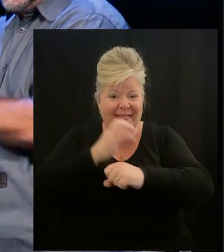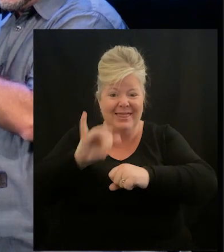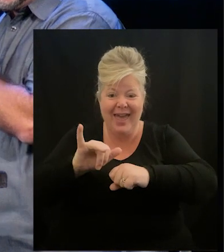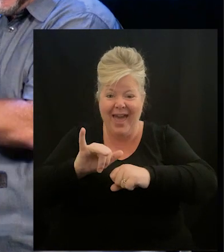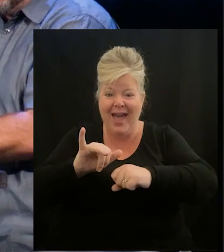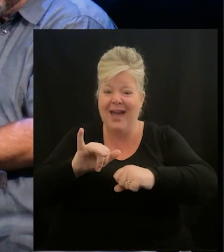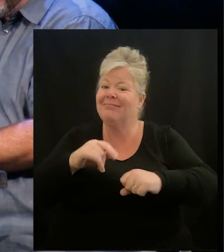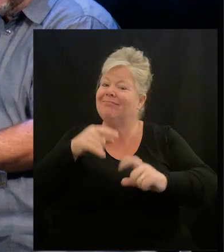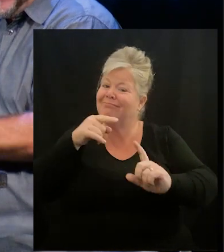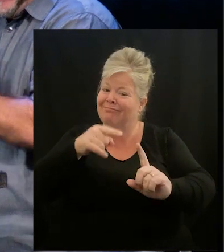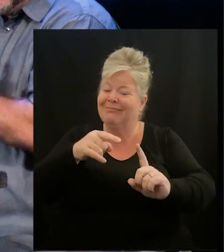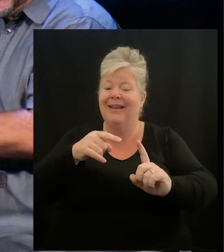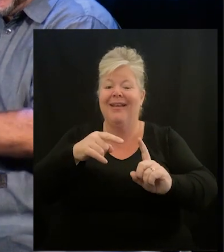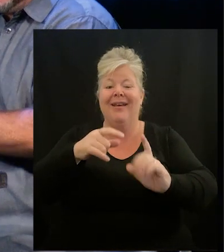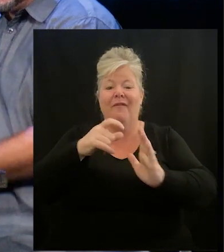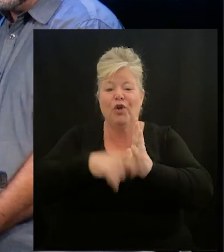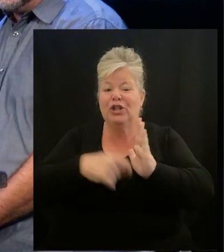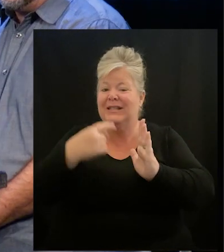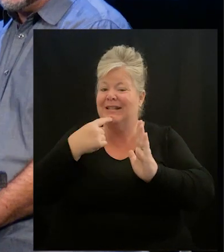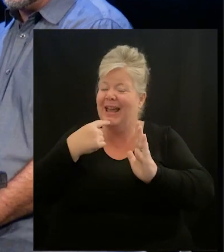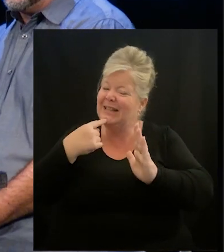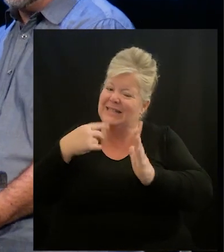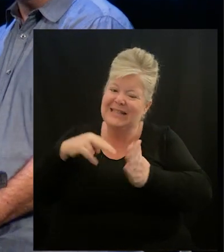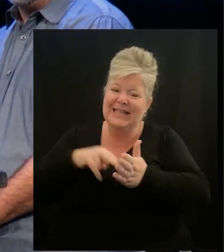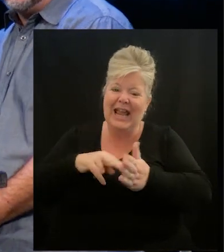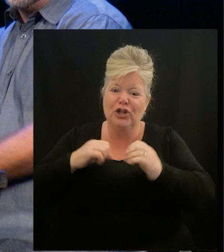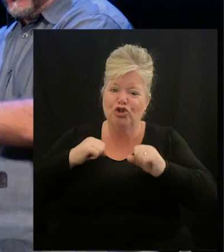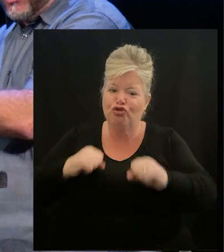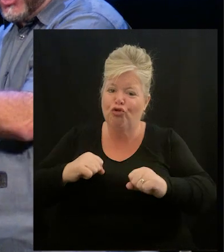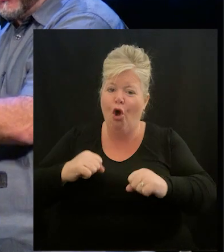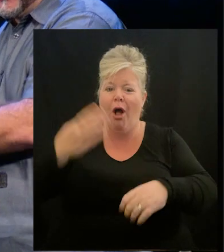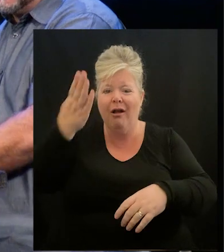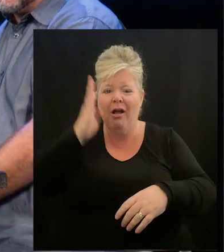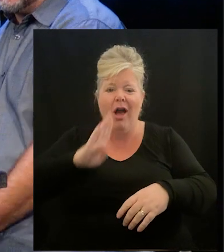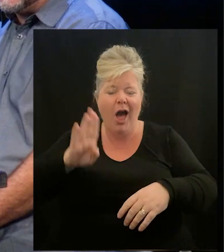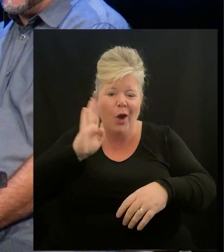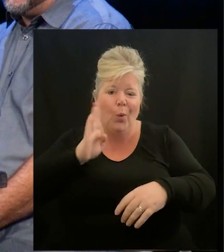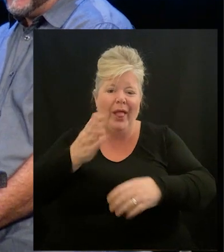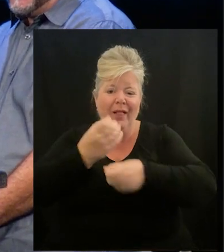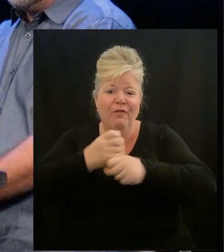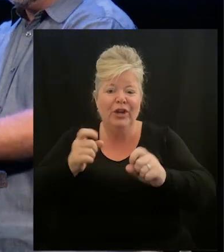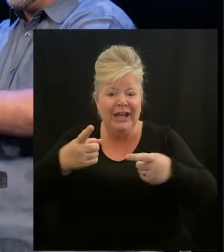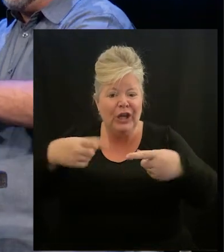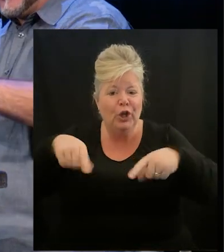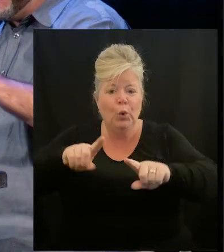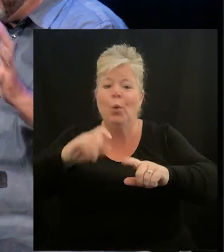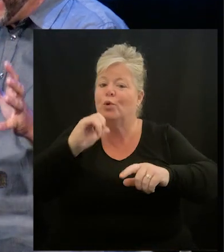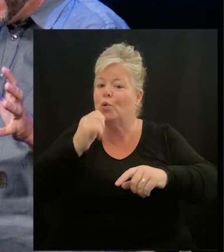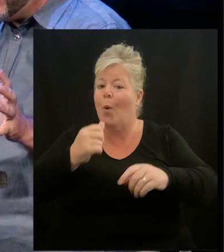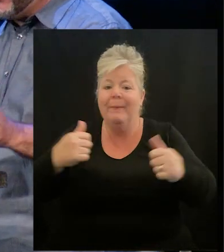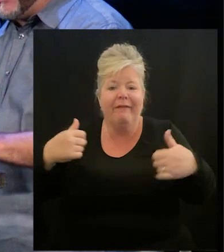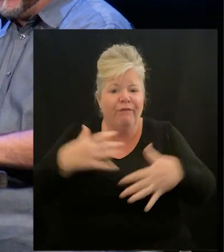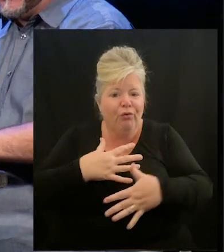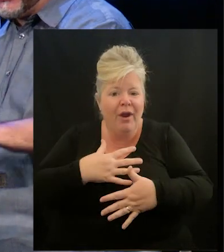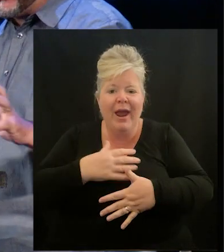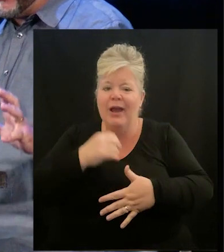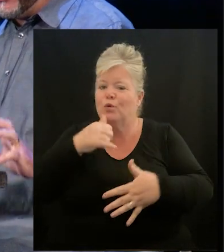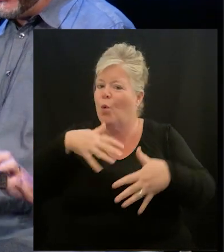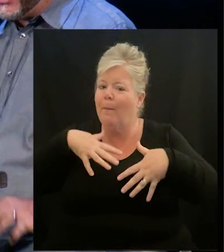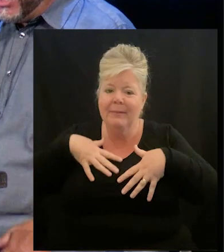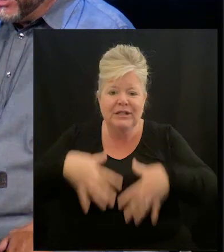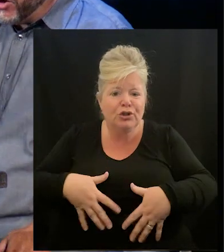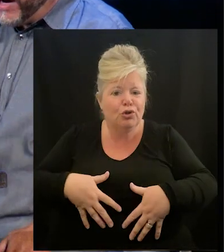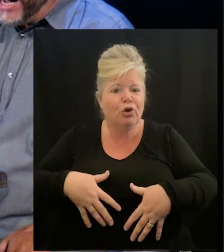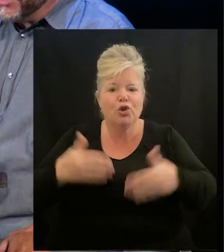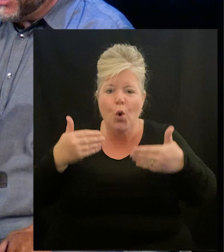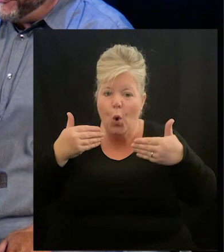positions, stand firm, and see the deliverance the Lord will give you, Judah and Jerusalem. Do not be afraid, do not be